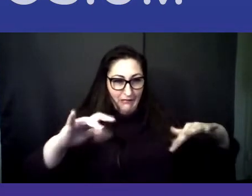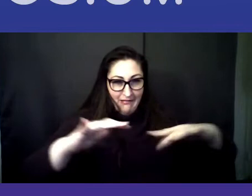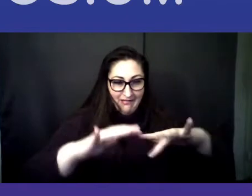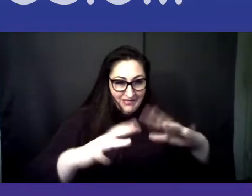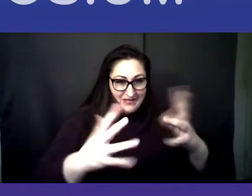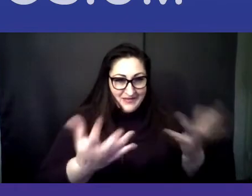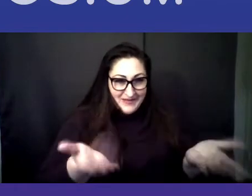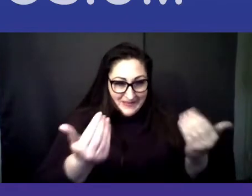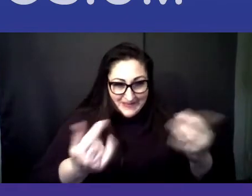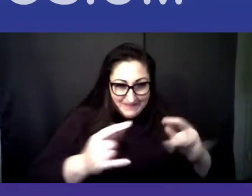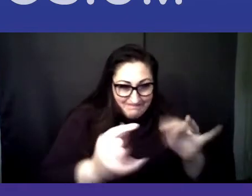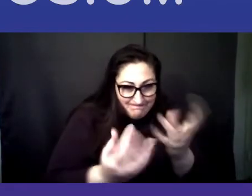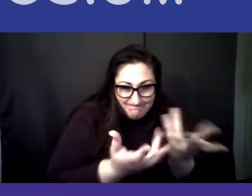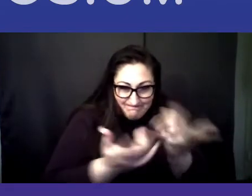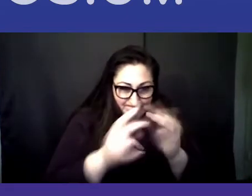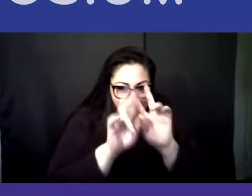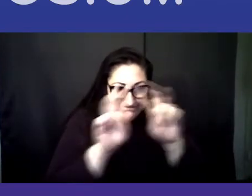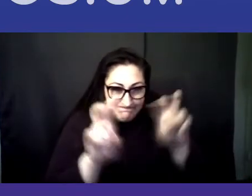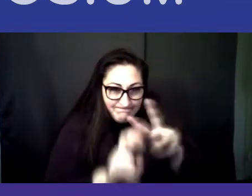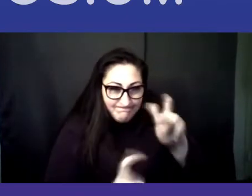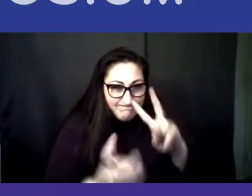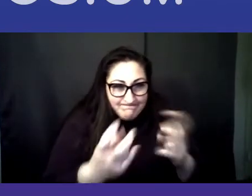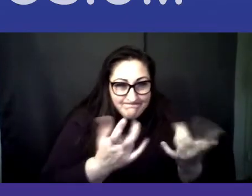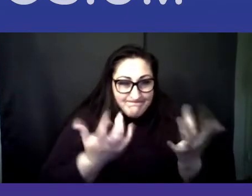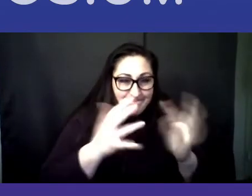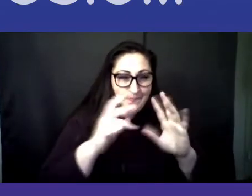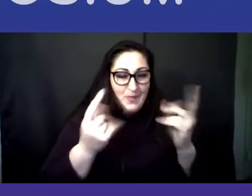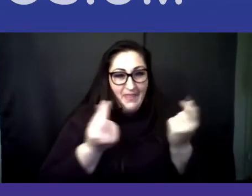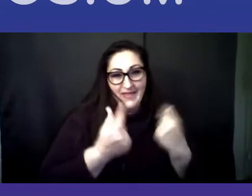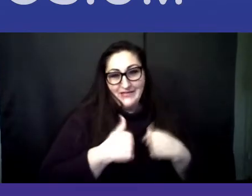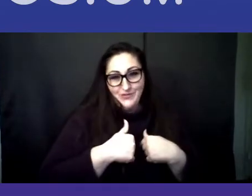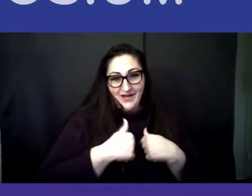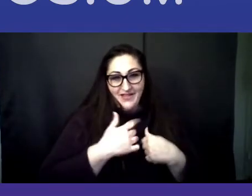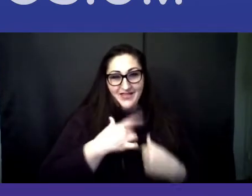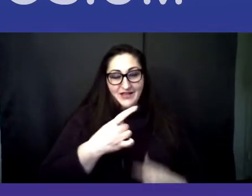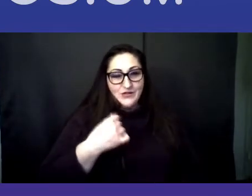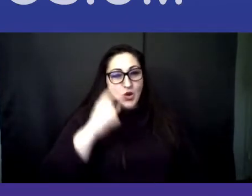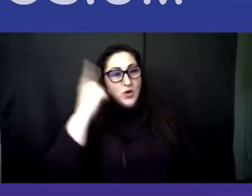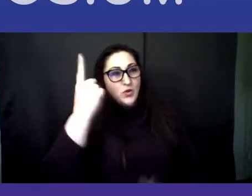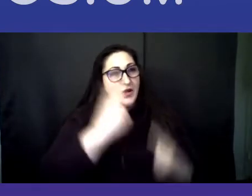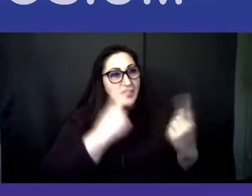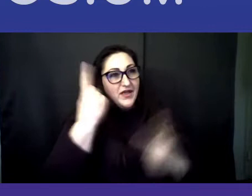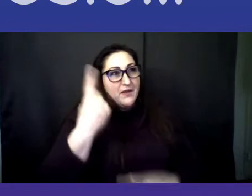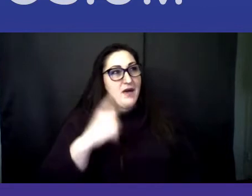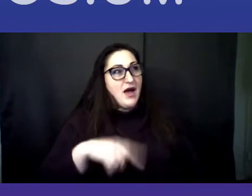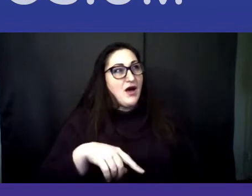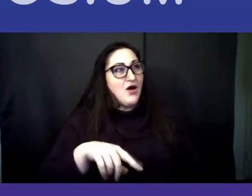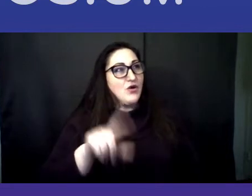this 2035 as we are acknowledging the absences